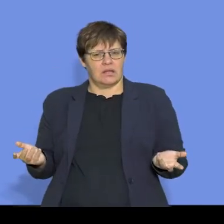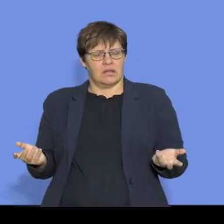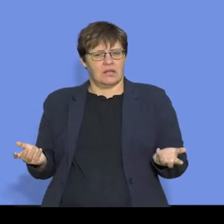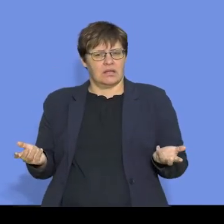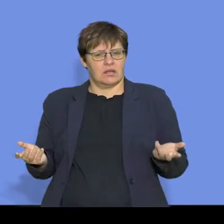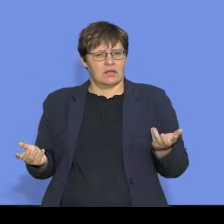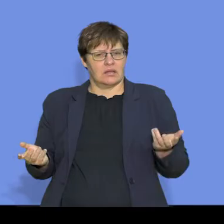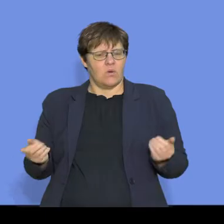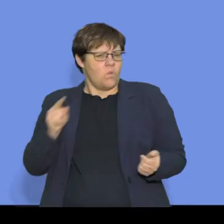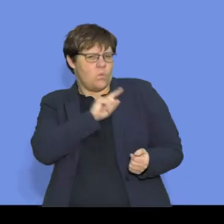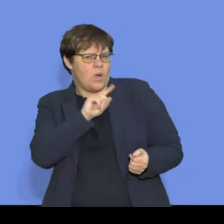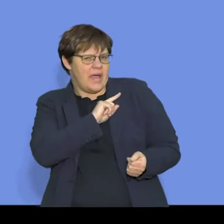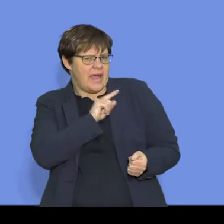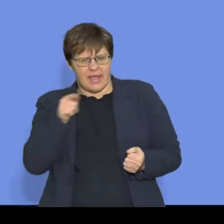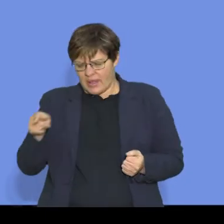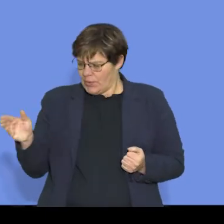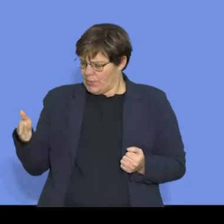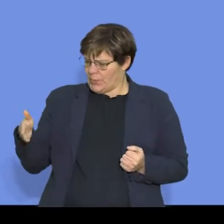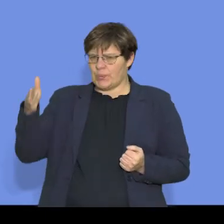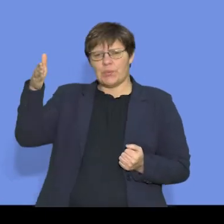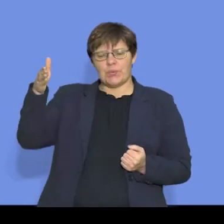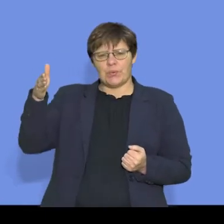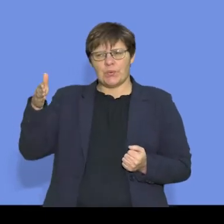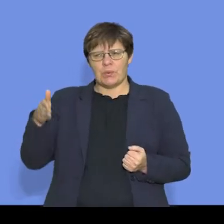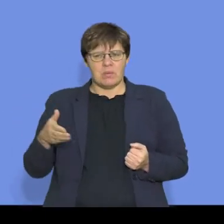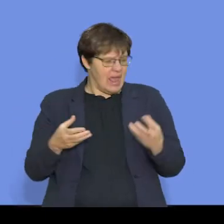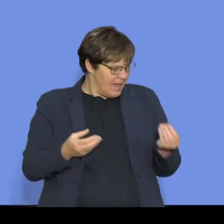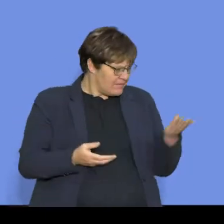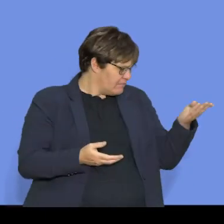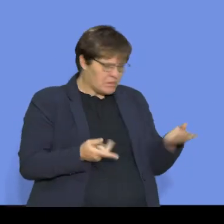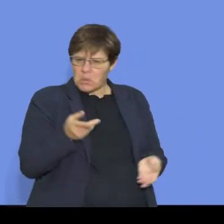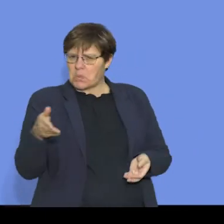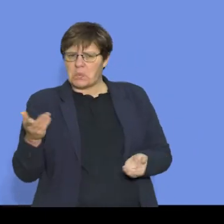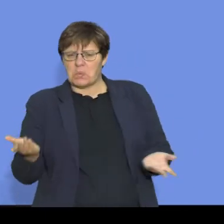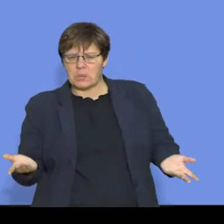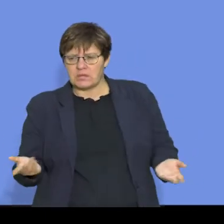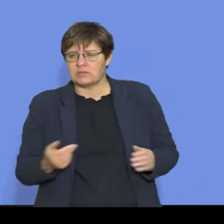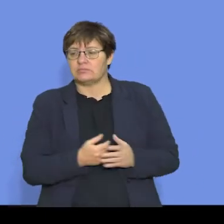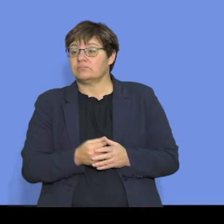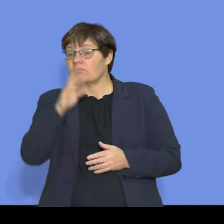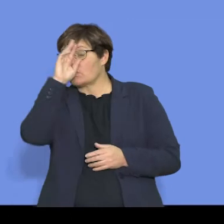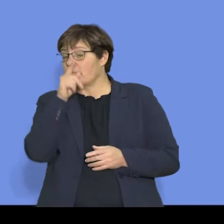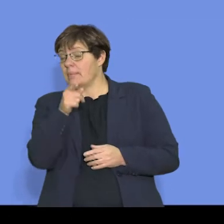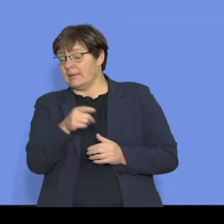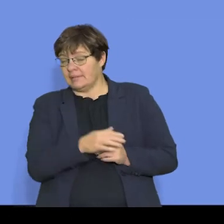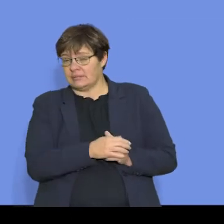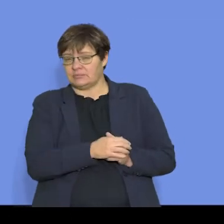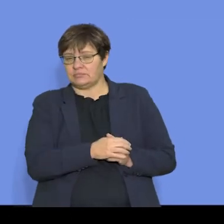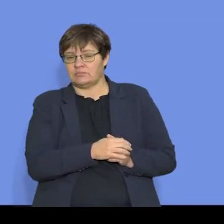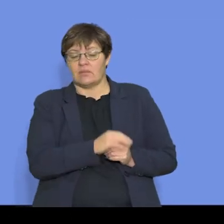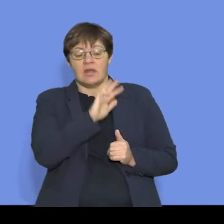What could be the possible reason for there being no fossils? First of all, you must remember